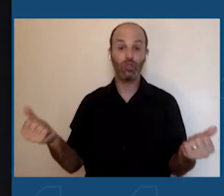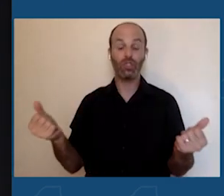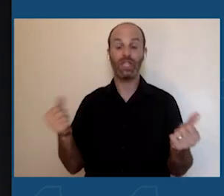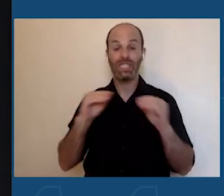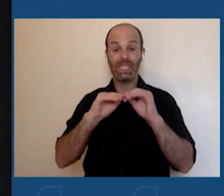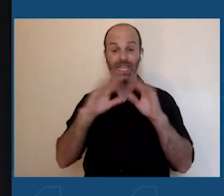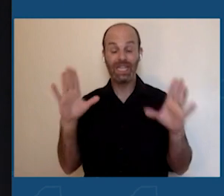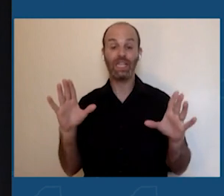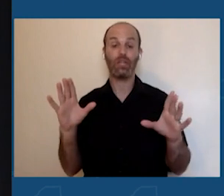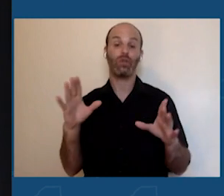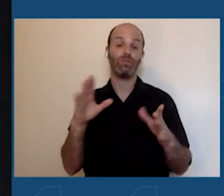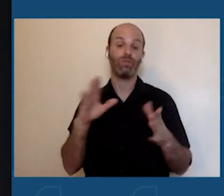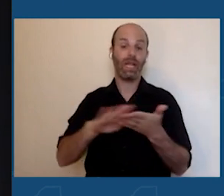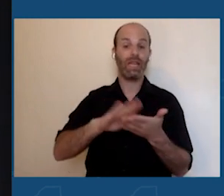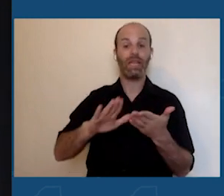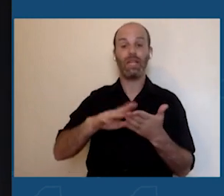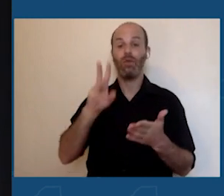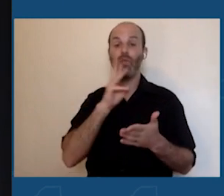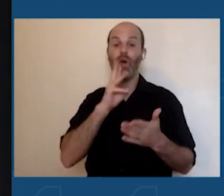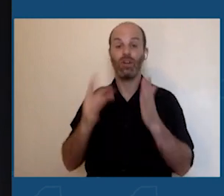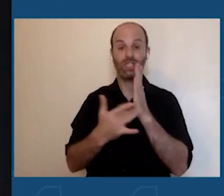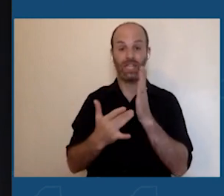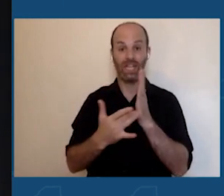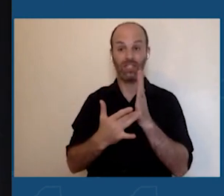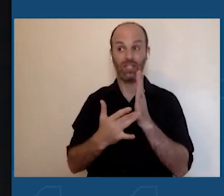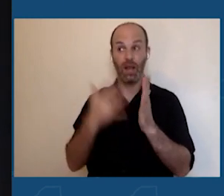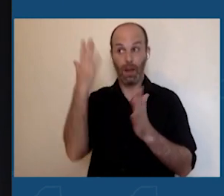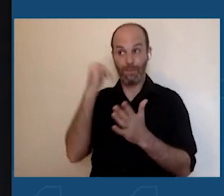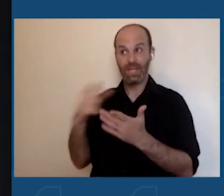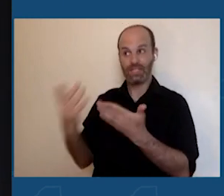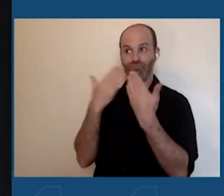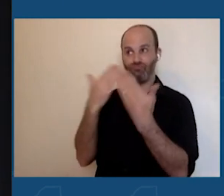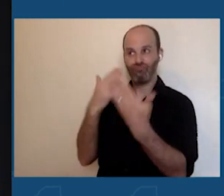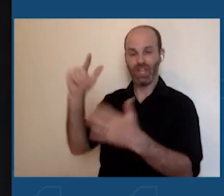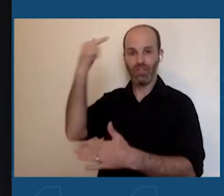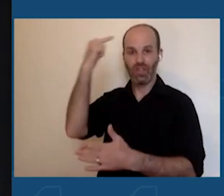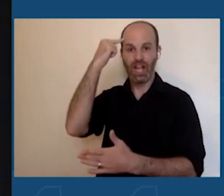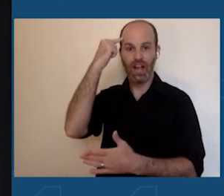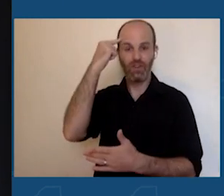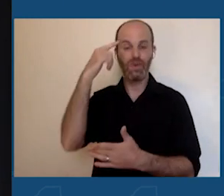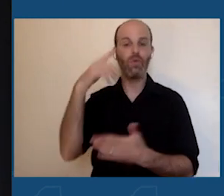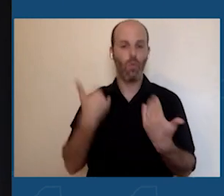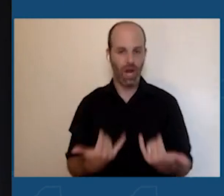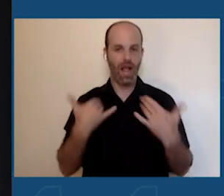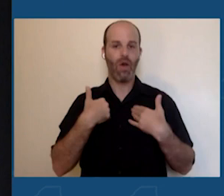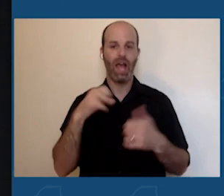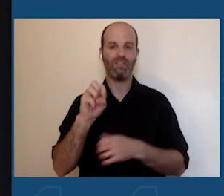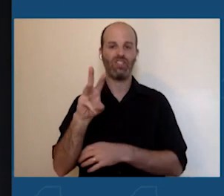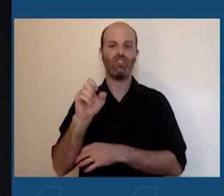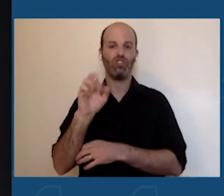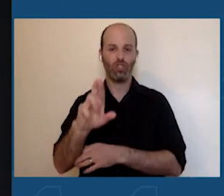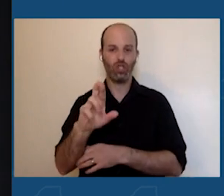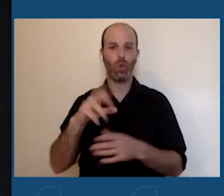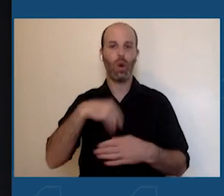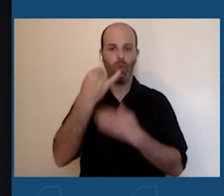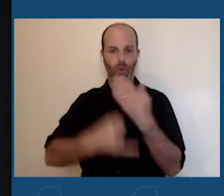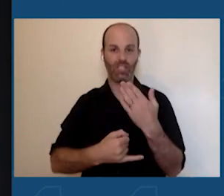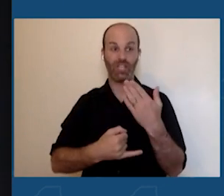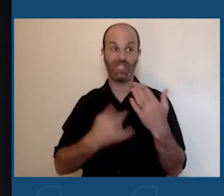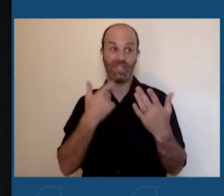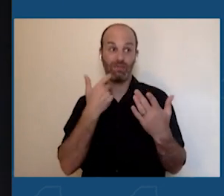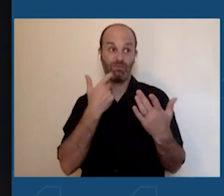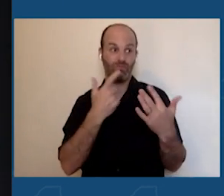part to the efforts of the governor, we have a number of sewer projects that are happening right now or about to begin, which are great